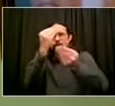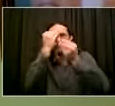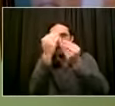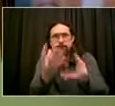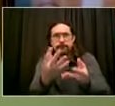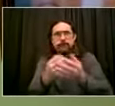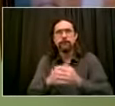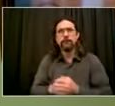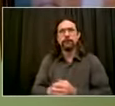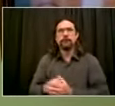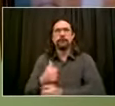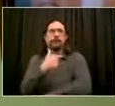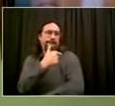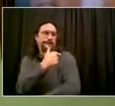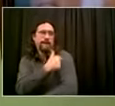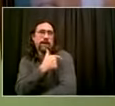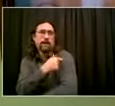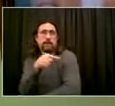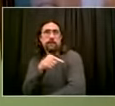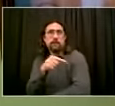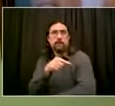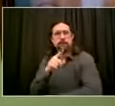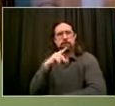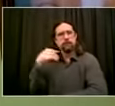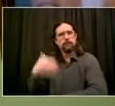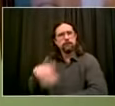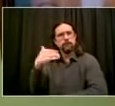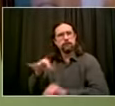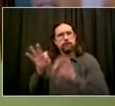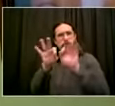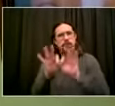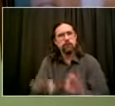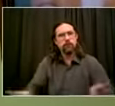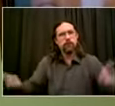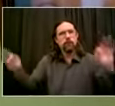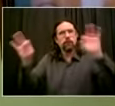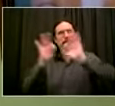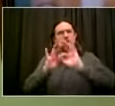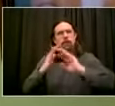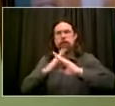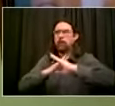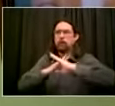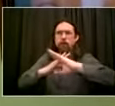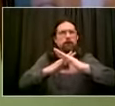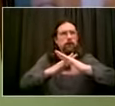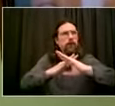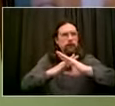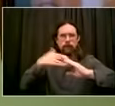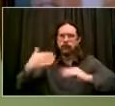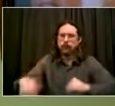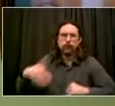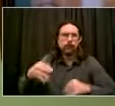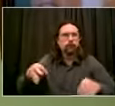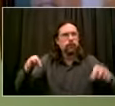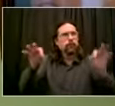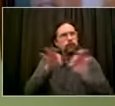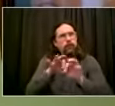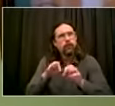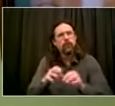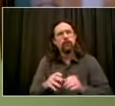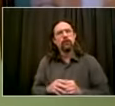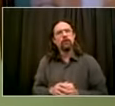I do feel confident that the scientists working in FDA And in fact, the scientists working at the companies